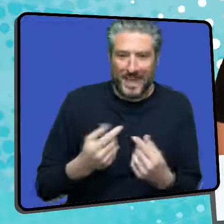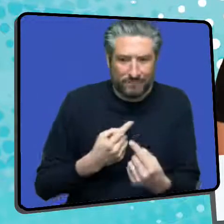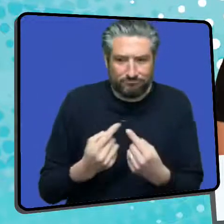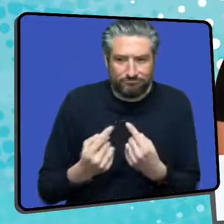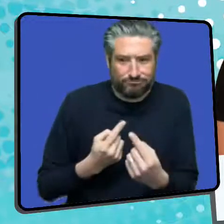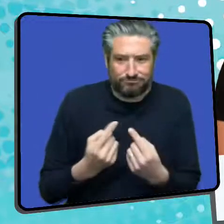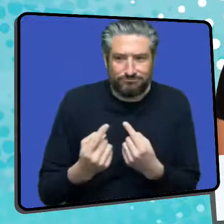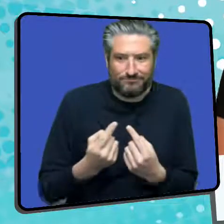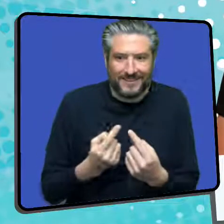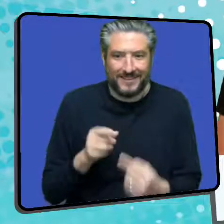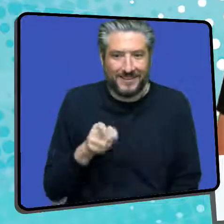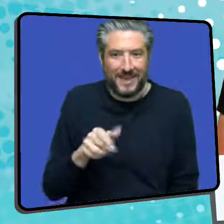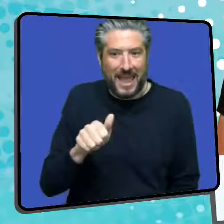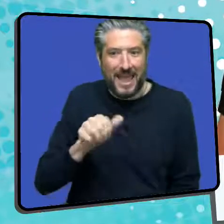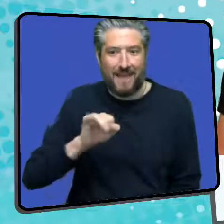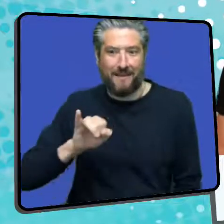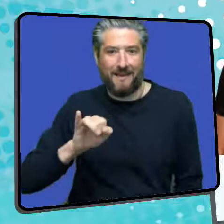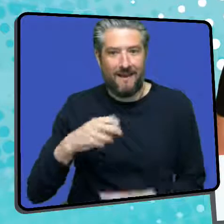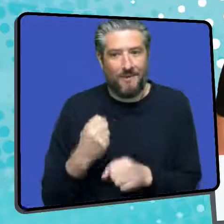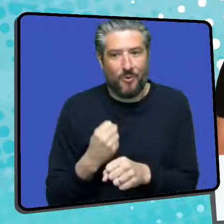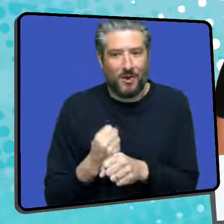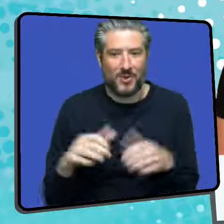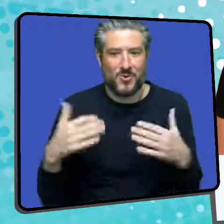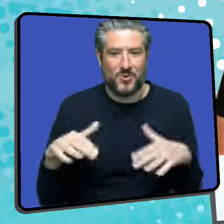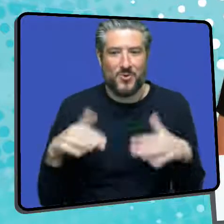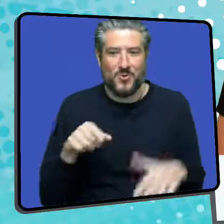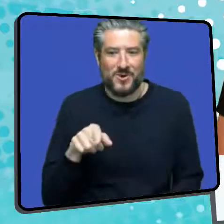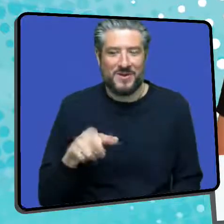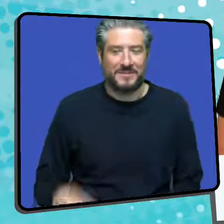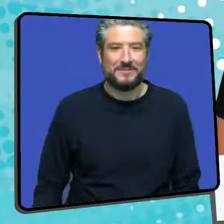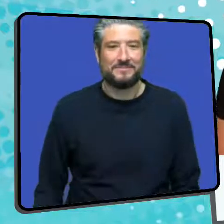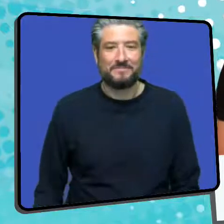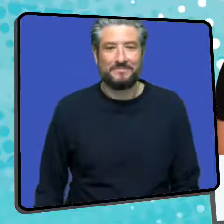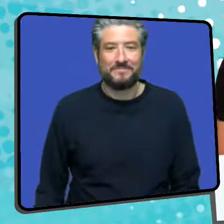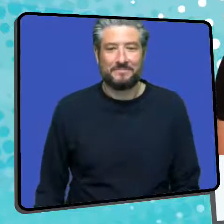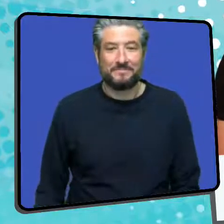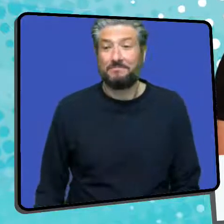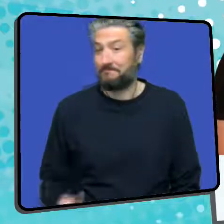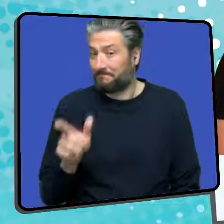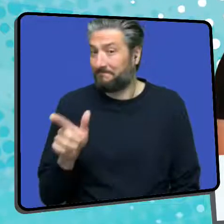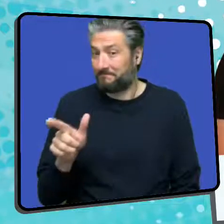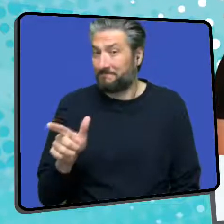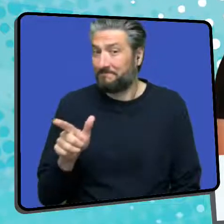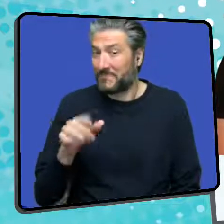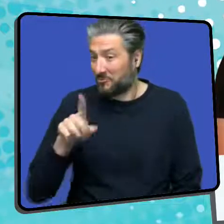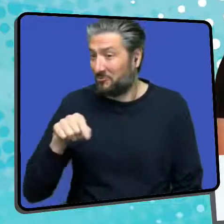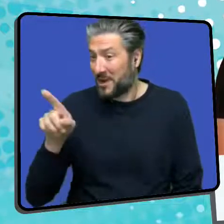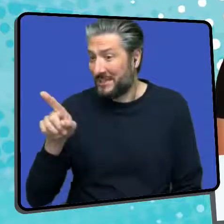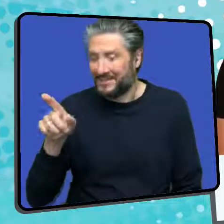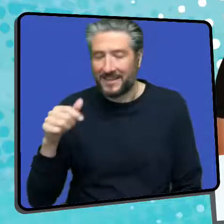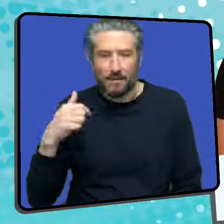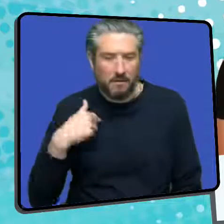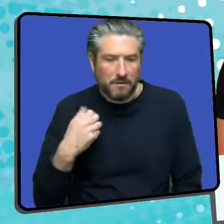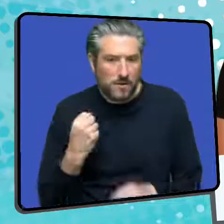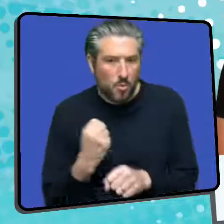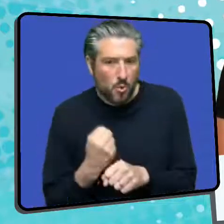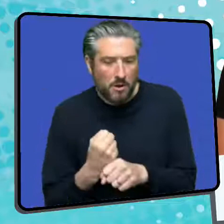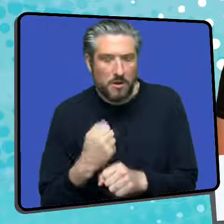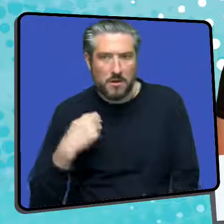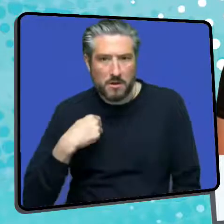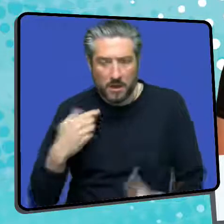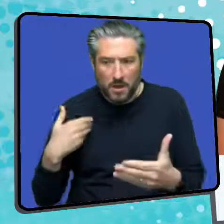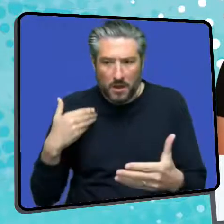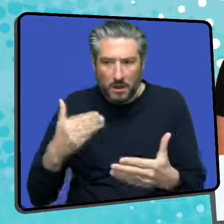exciting. Exactly, because we in our jobs meet so many people from around the globe. And this show is